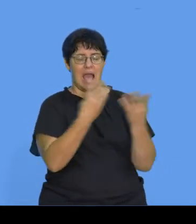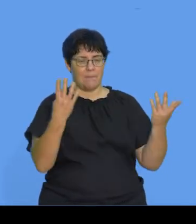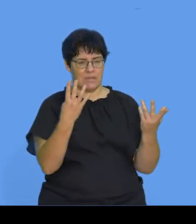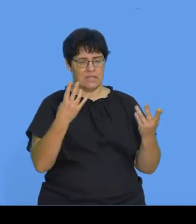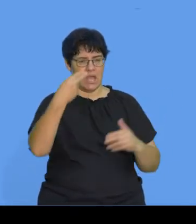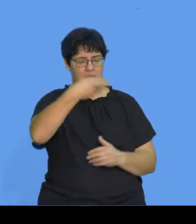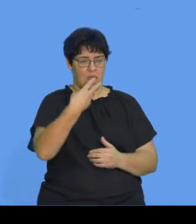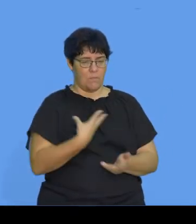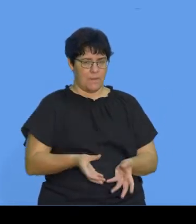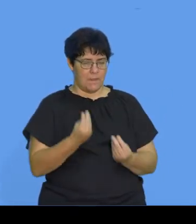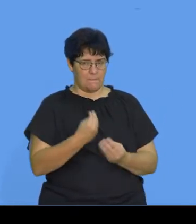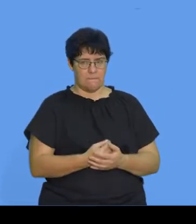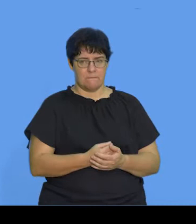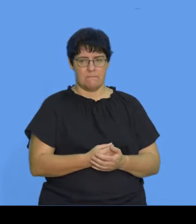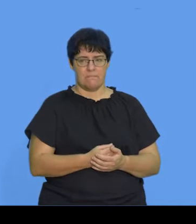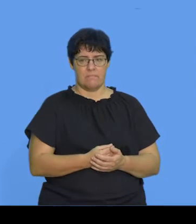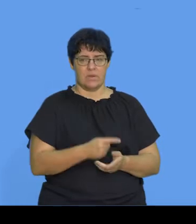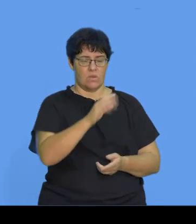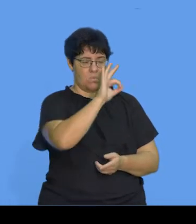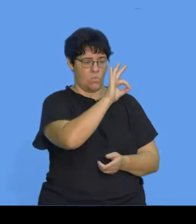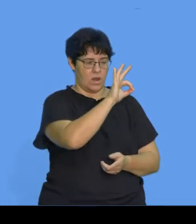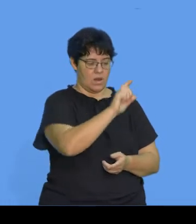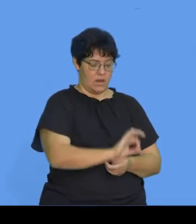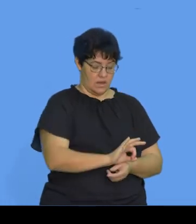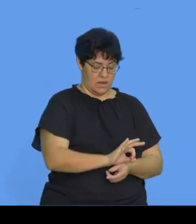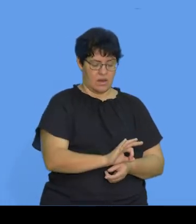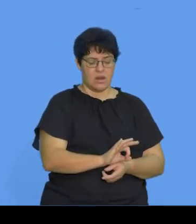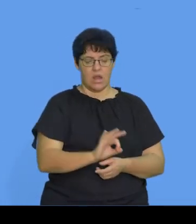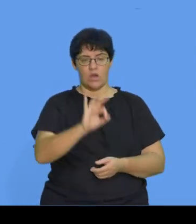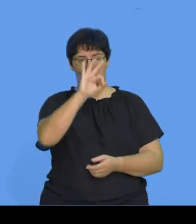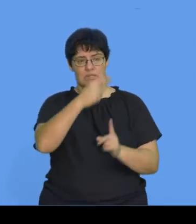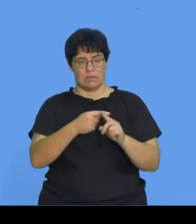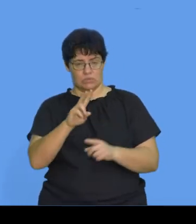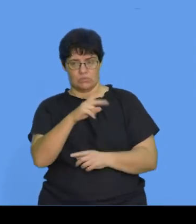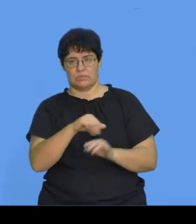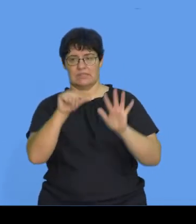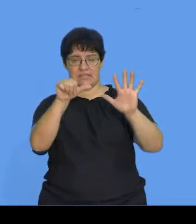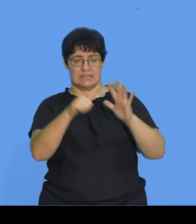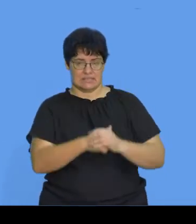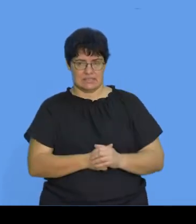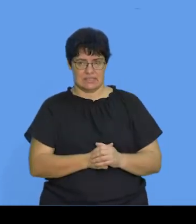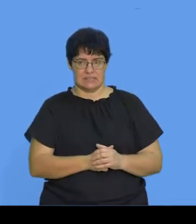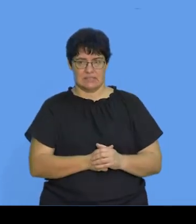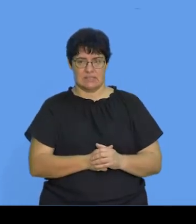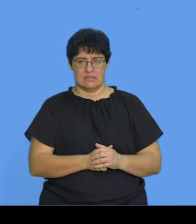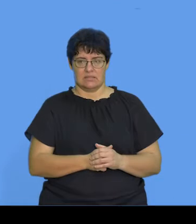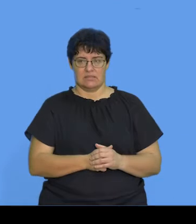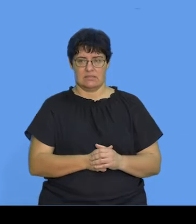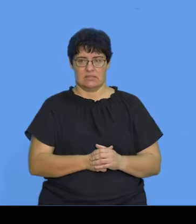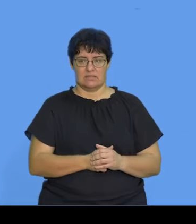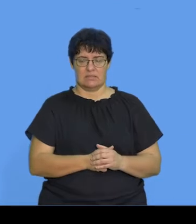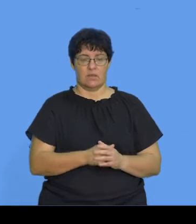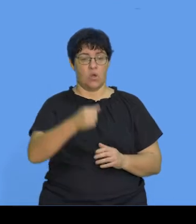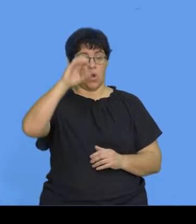how many hydrogens would I have? If I've got 1, what's 3 times 2? 6. How